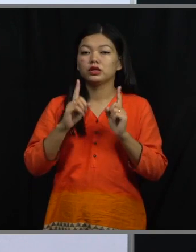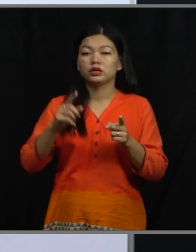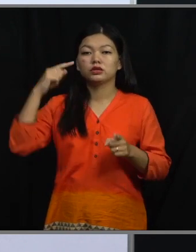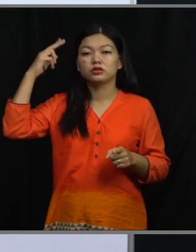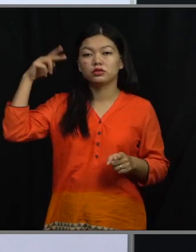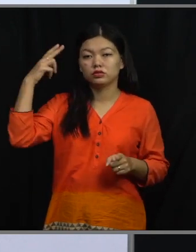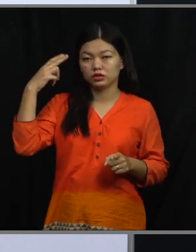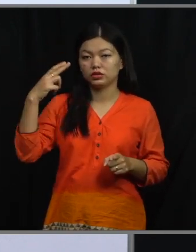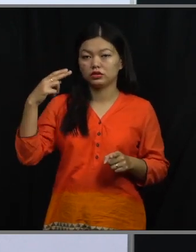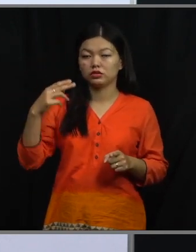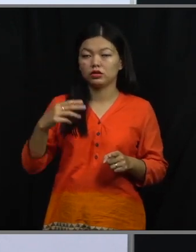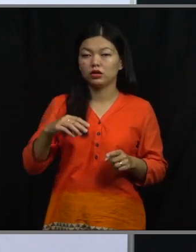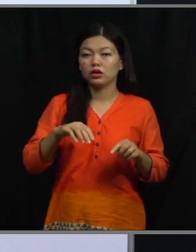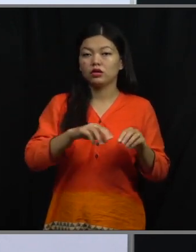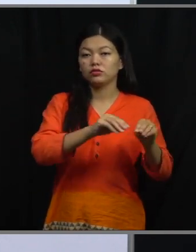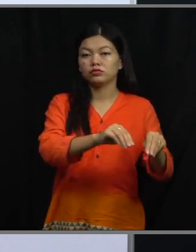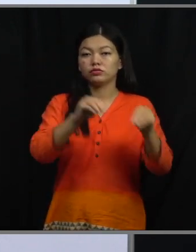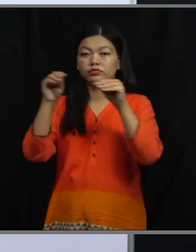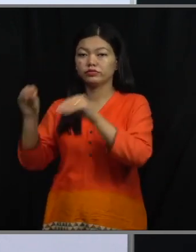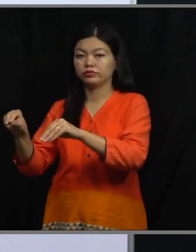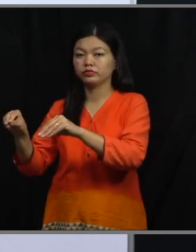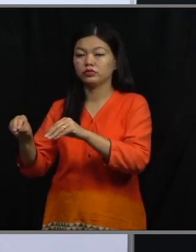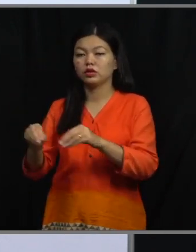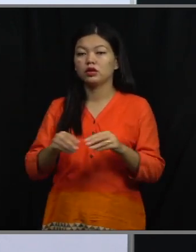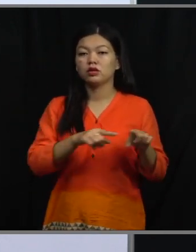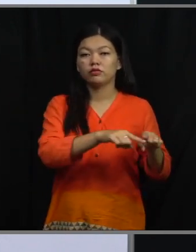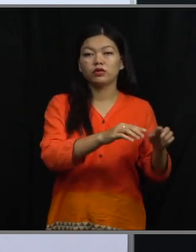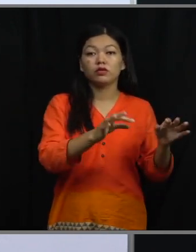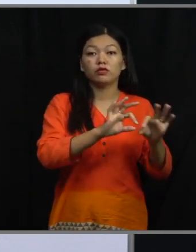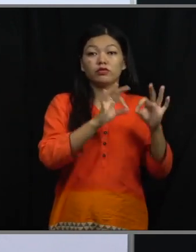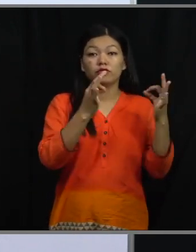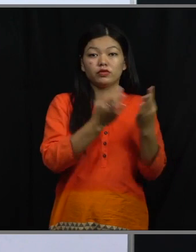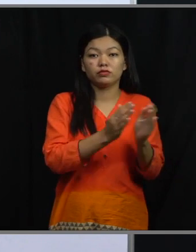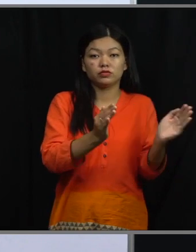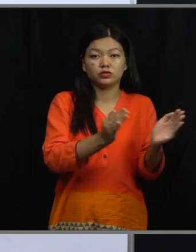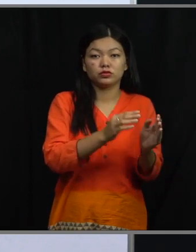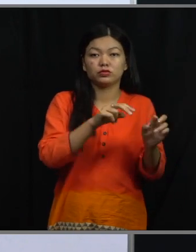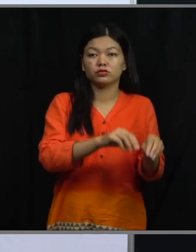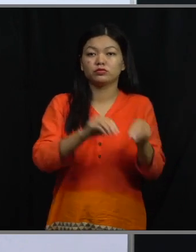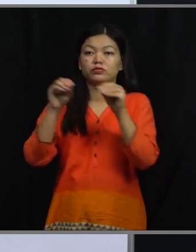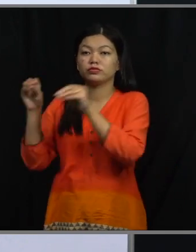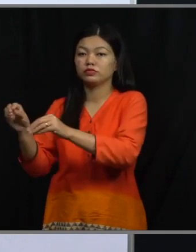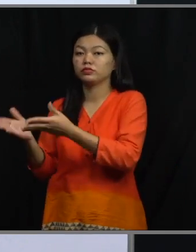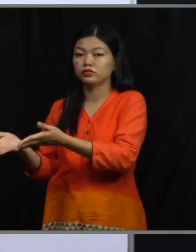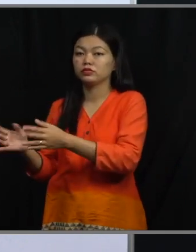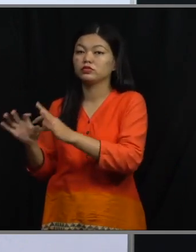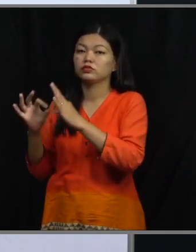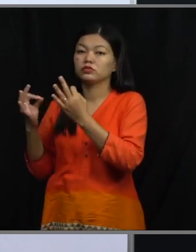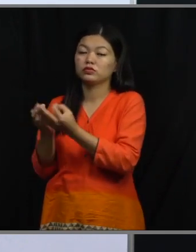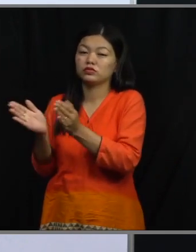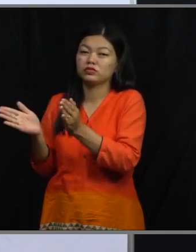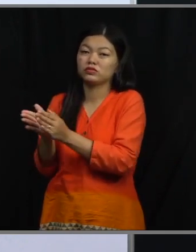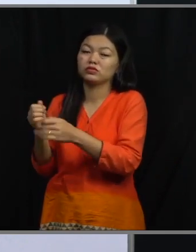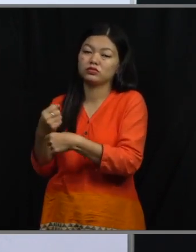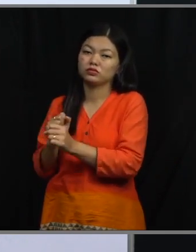the joint family. The next is, you know, development of secondary and tertiary sector, okay.